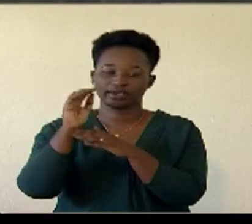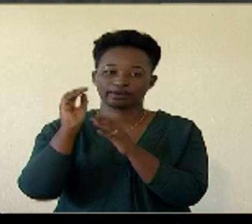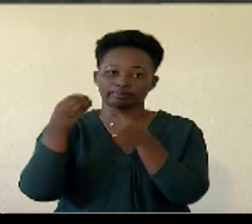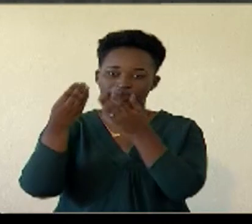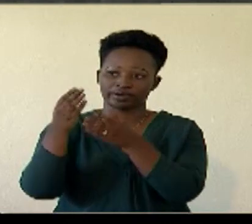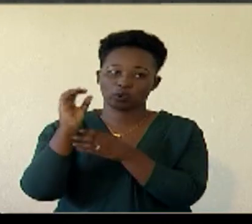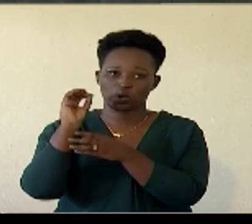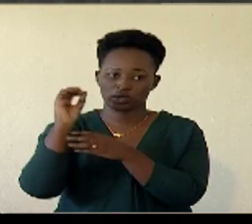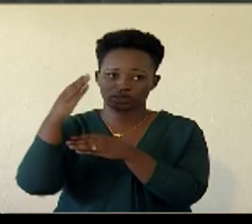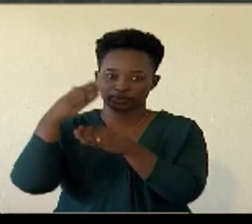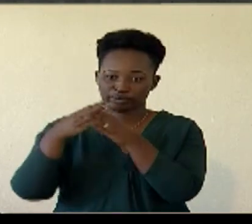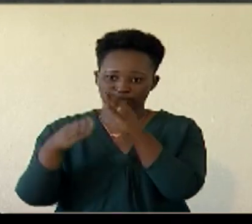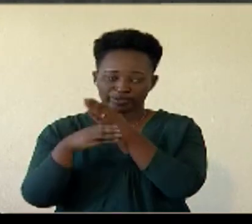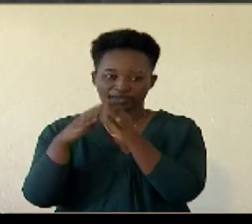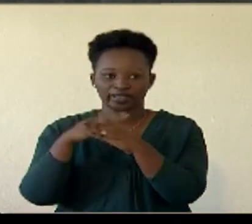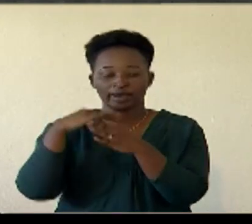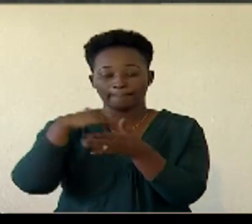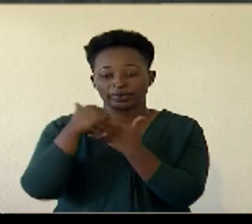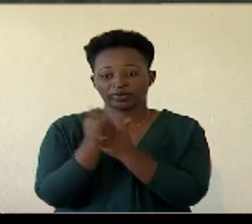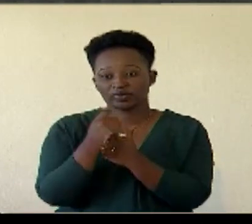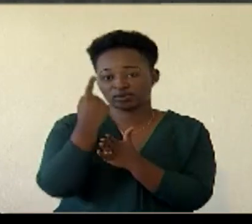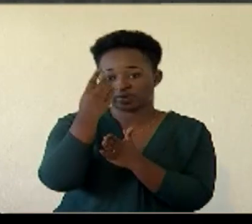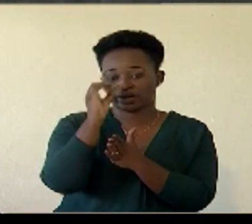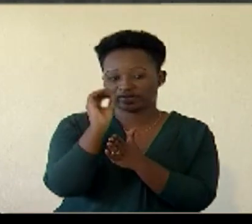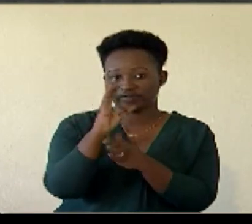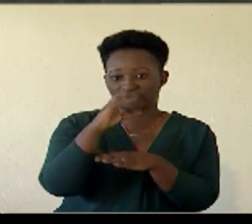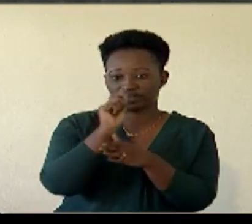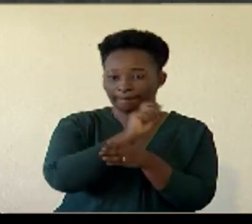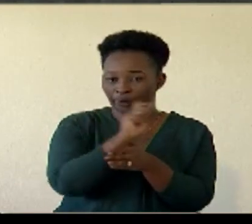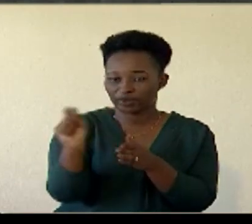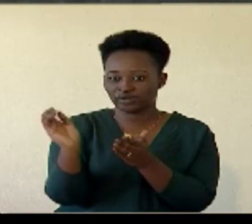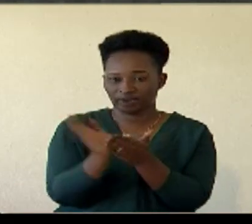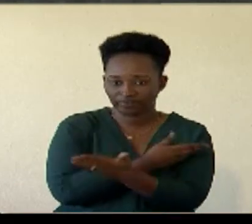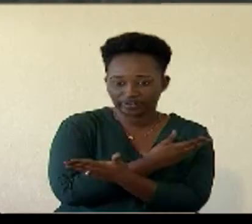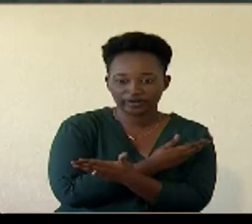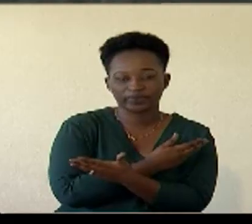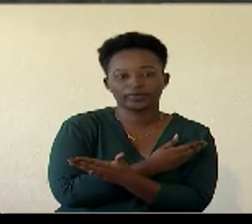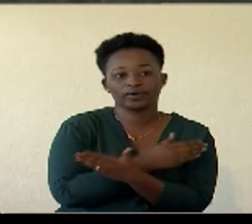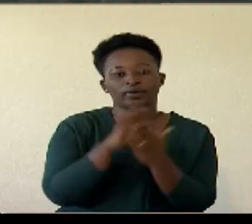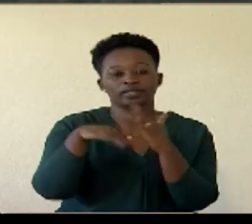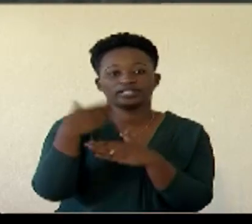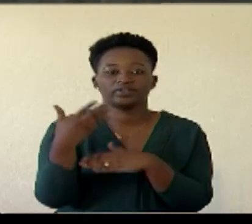has been, because one of the bonds have been removed. So you'll have